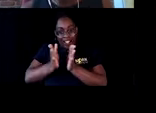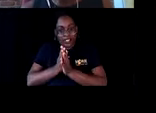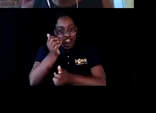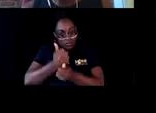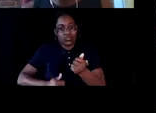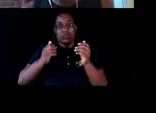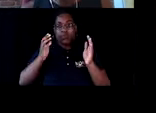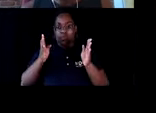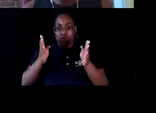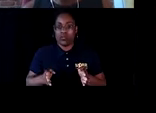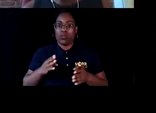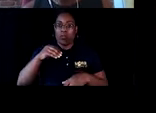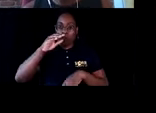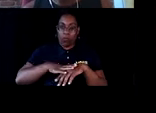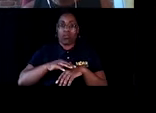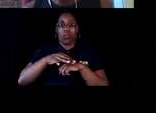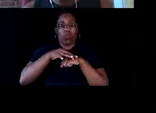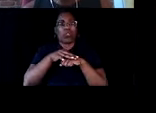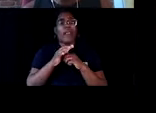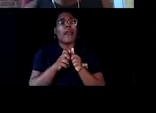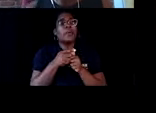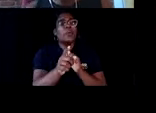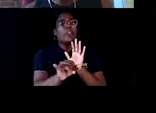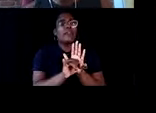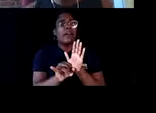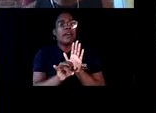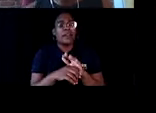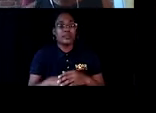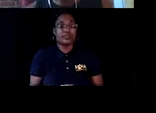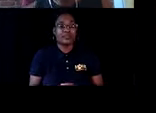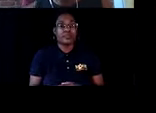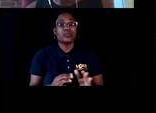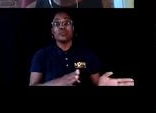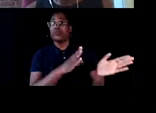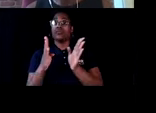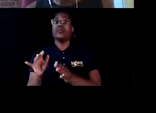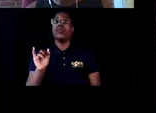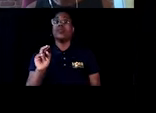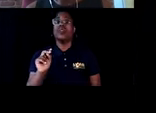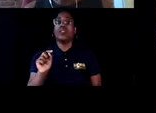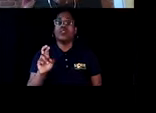Another fact to establish is that intersex people, or people who are born